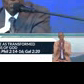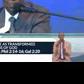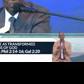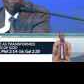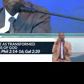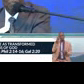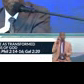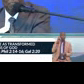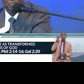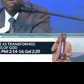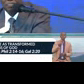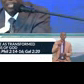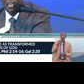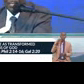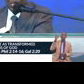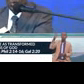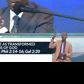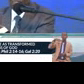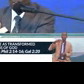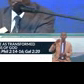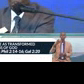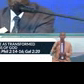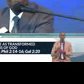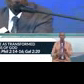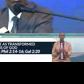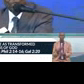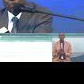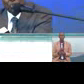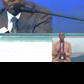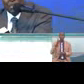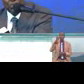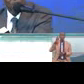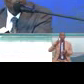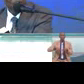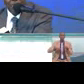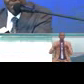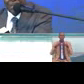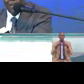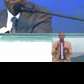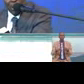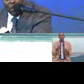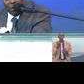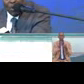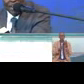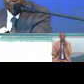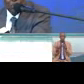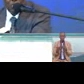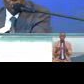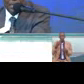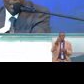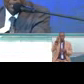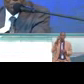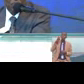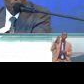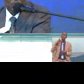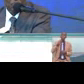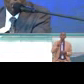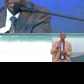He's the light of the world. He will never lead you into righteousness. He is